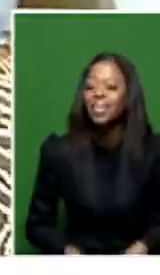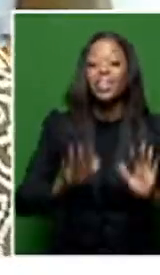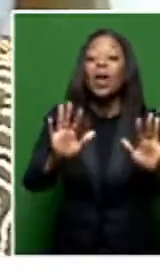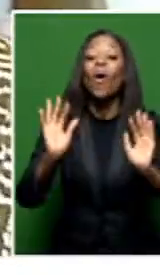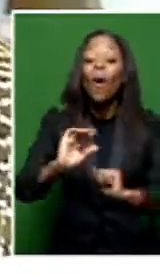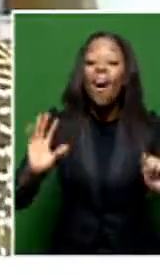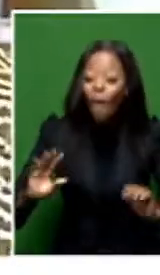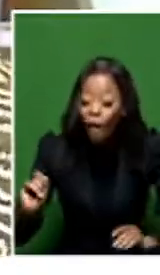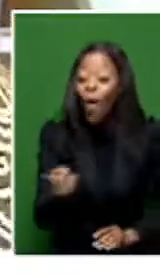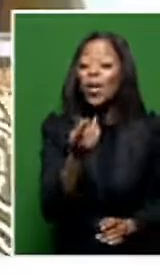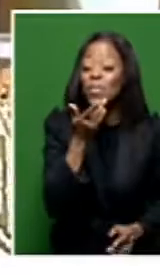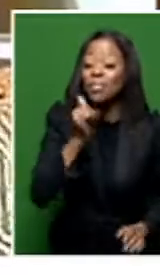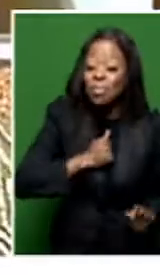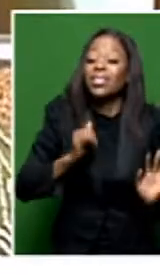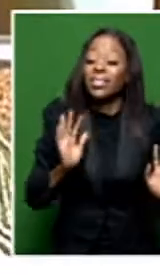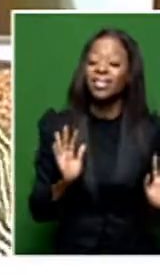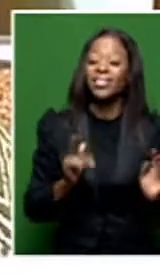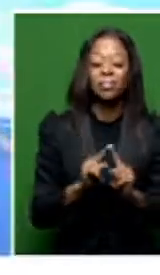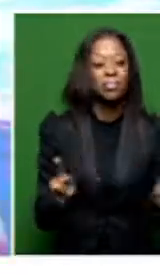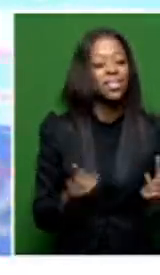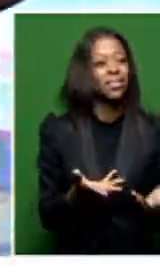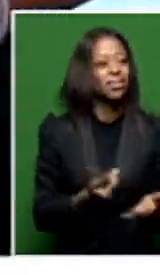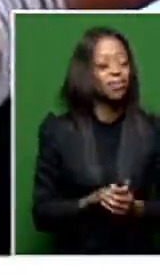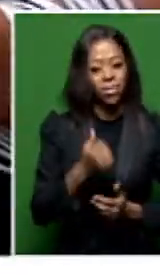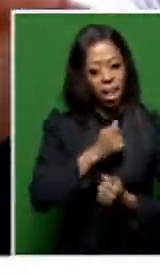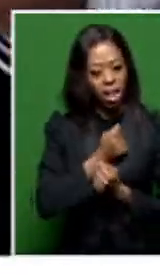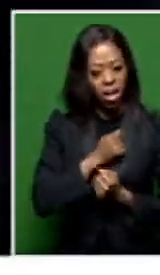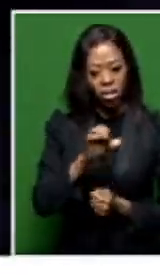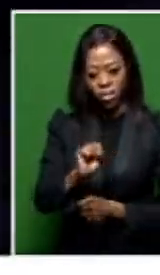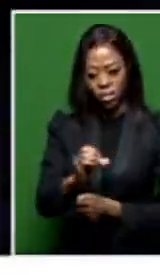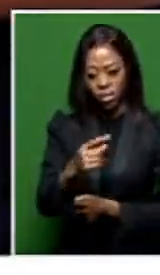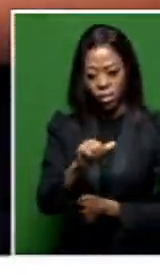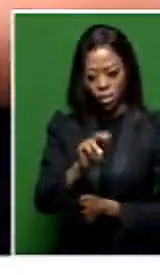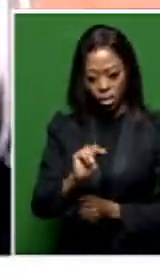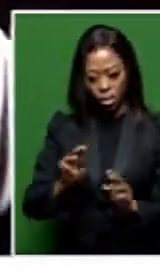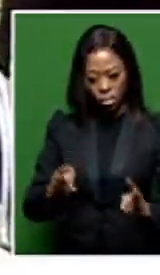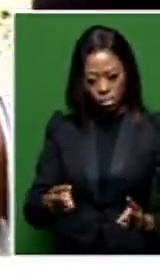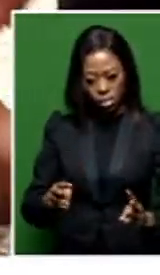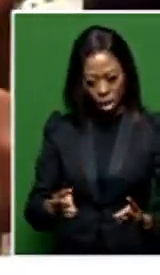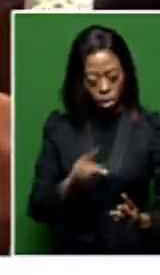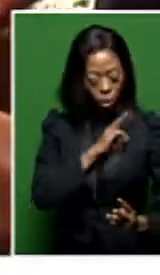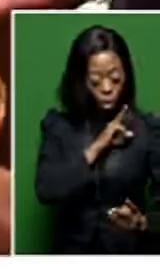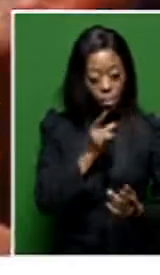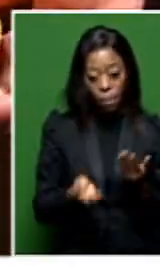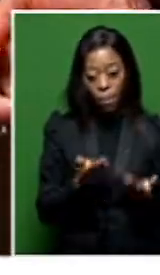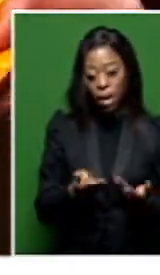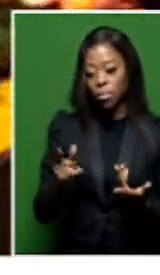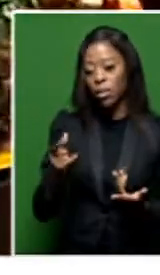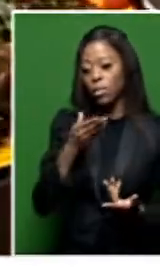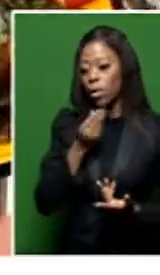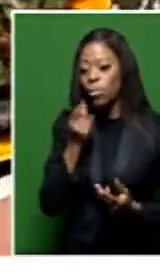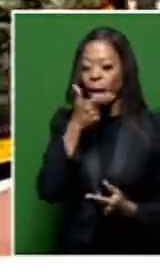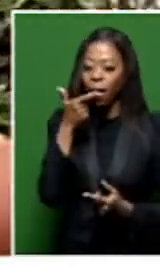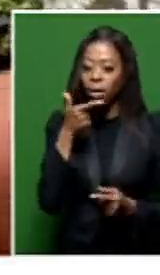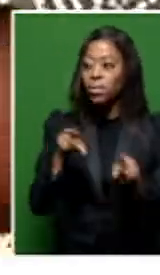all the recipes in there, my favorites. But I love the sorghum salad, which is one, if you're going for a Christmas